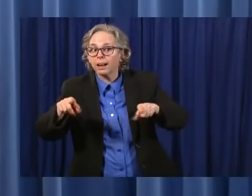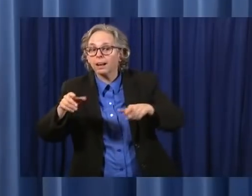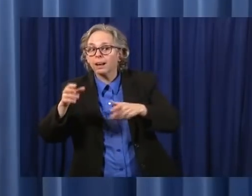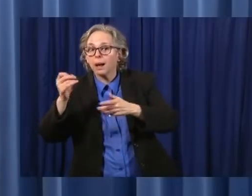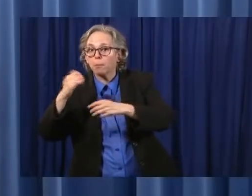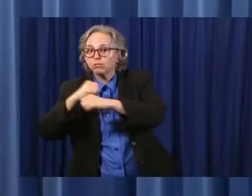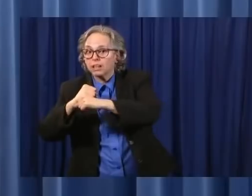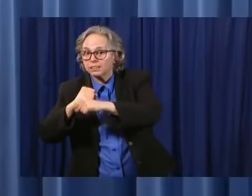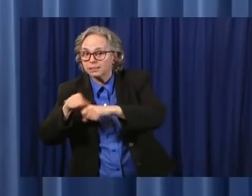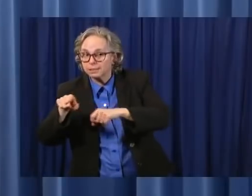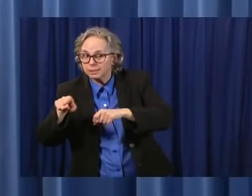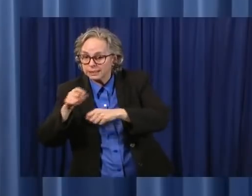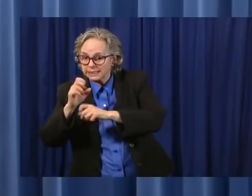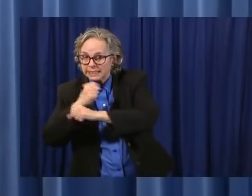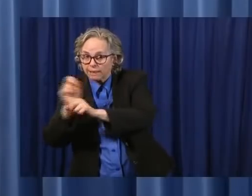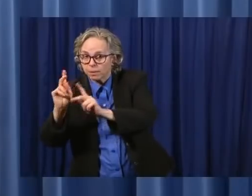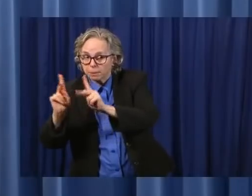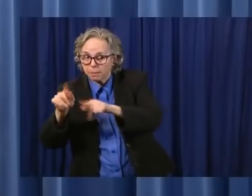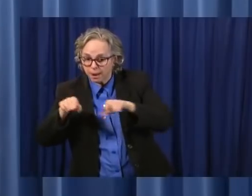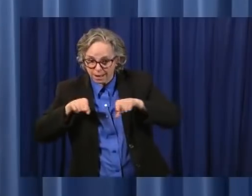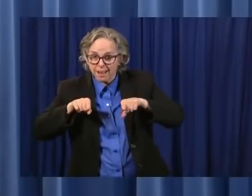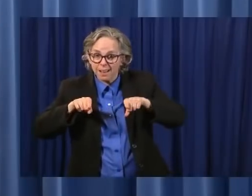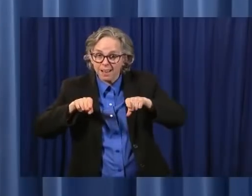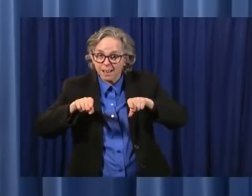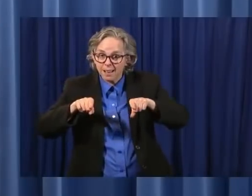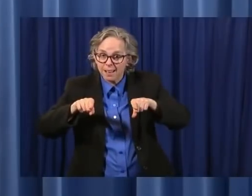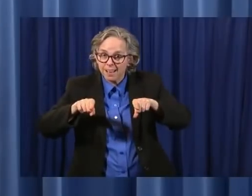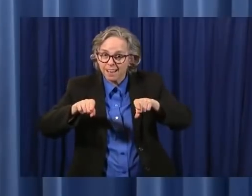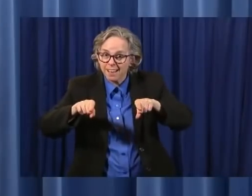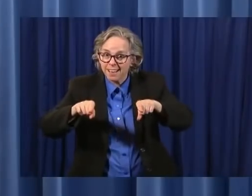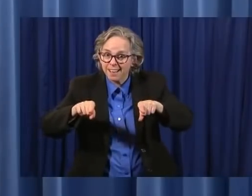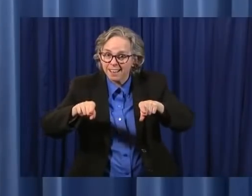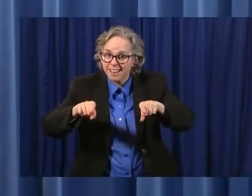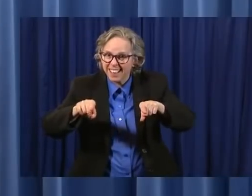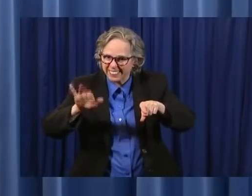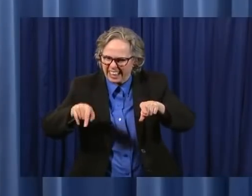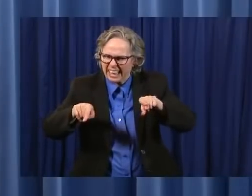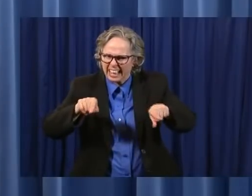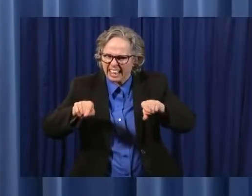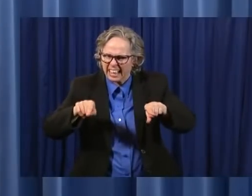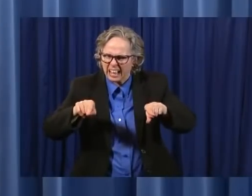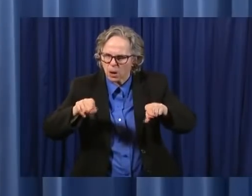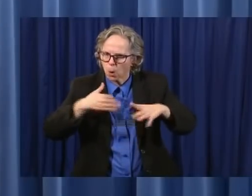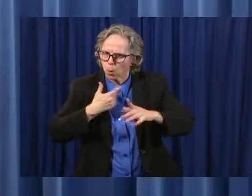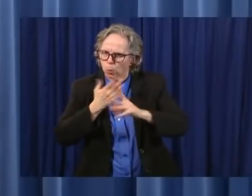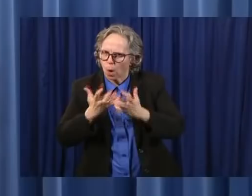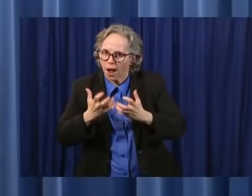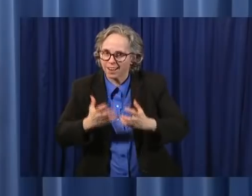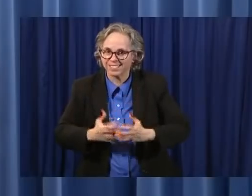protection for Ohioans who are in the workplace and who live in every community.